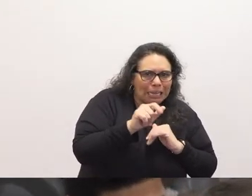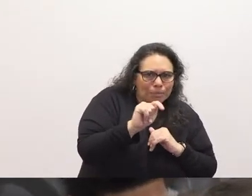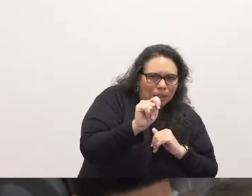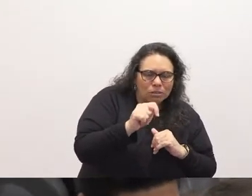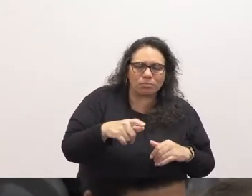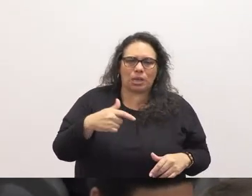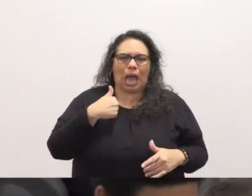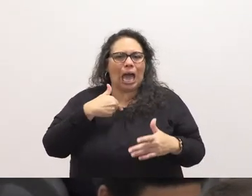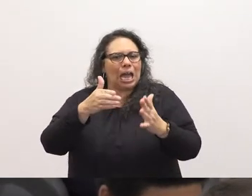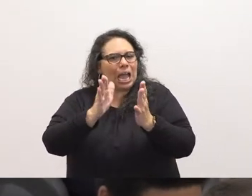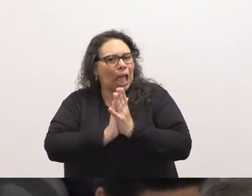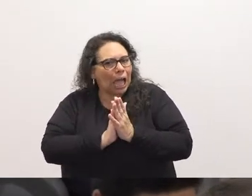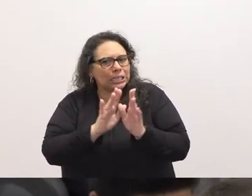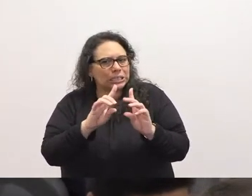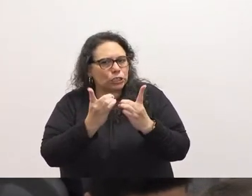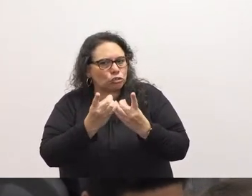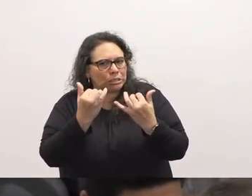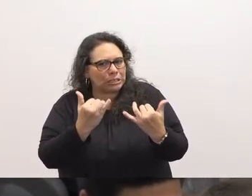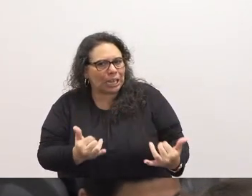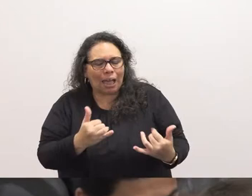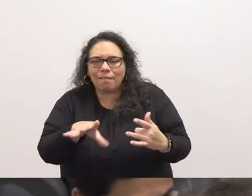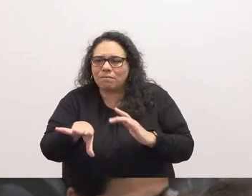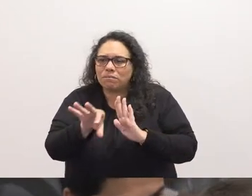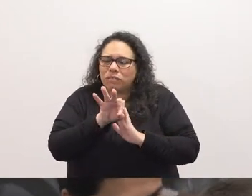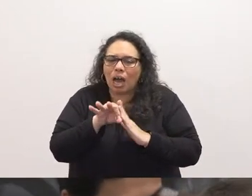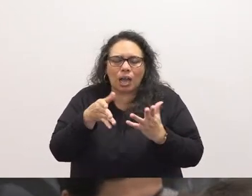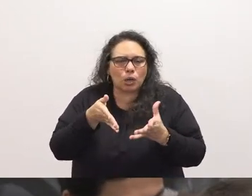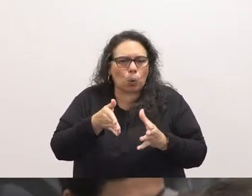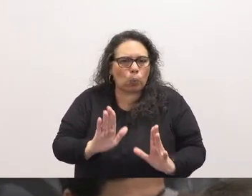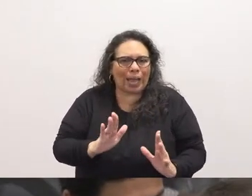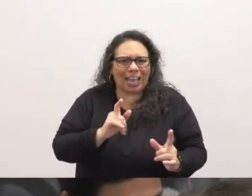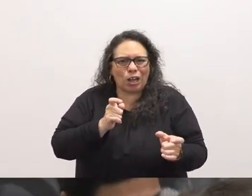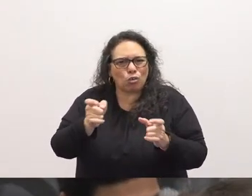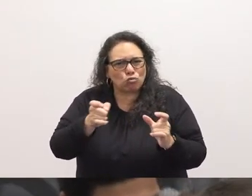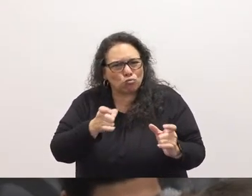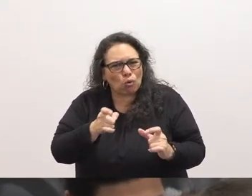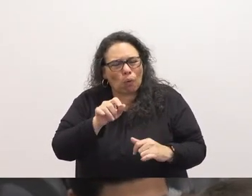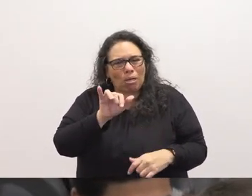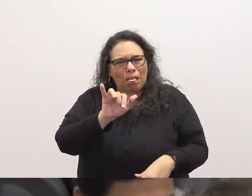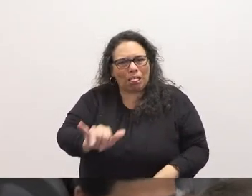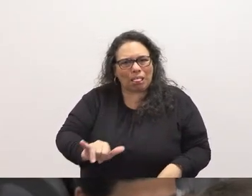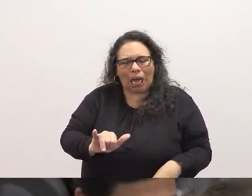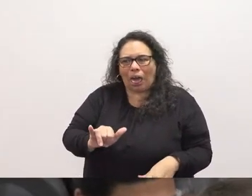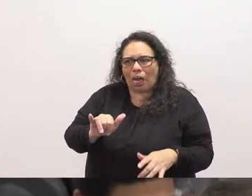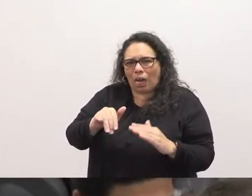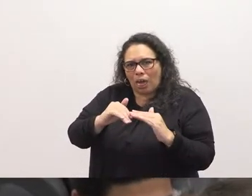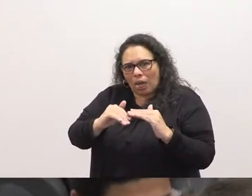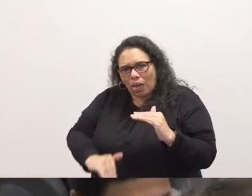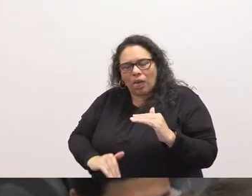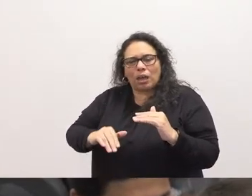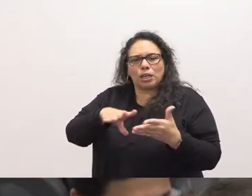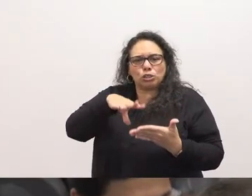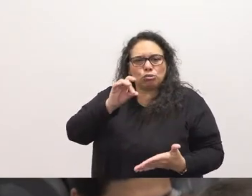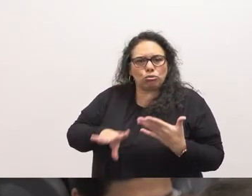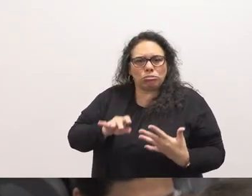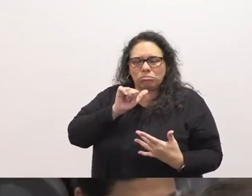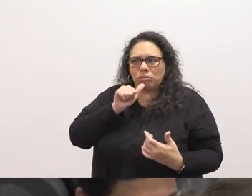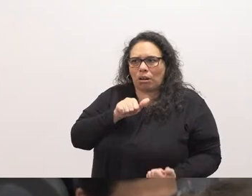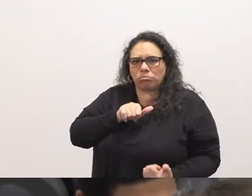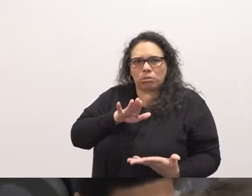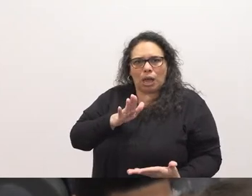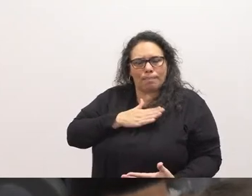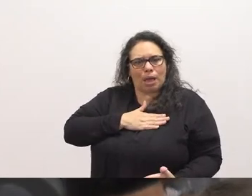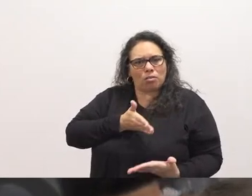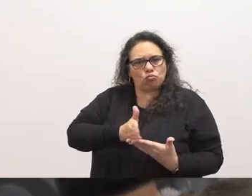ask of the district and you today is to find a way to control the actions of this minority of students in ways that do not infringe on my